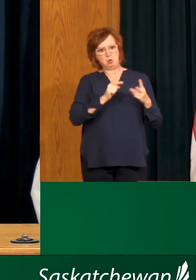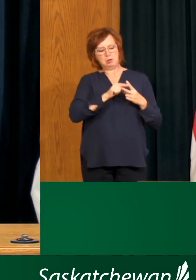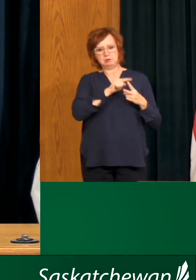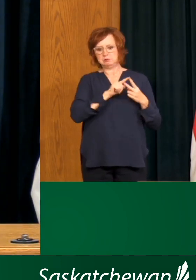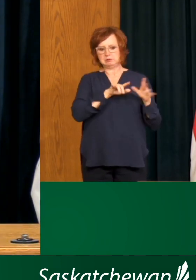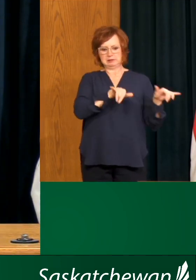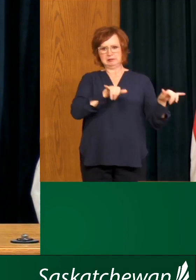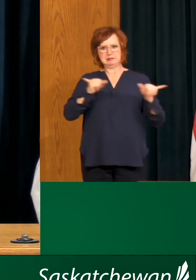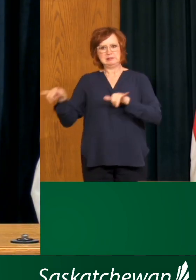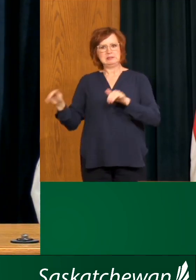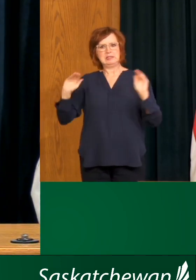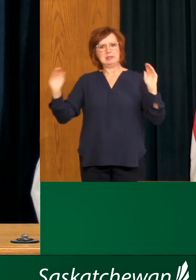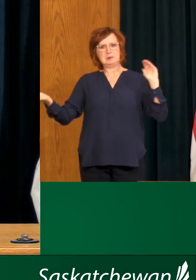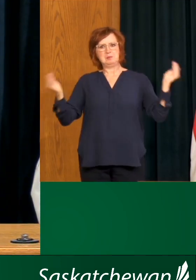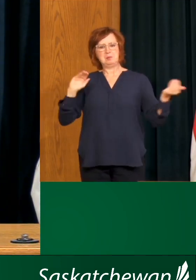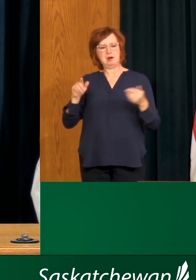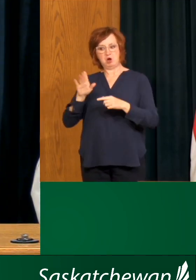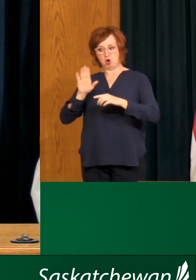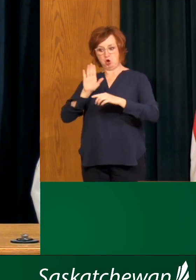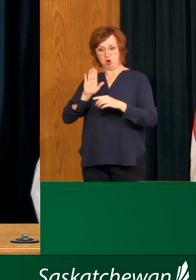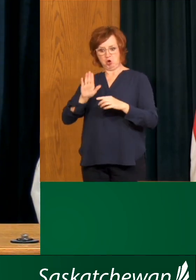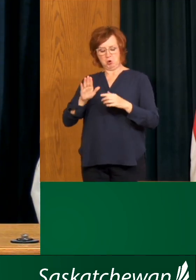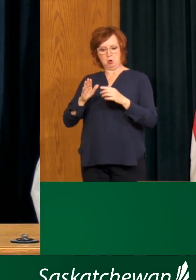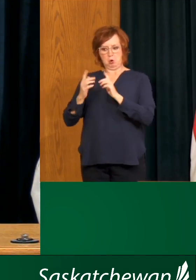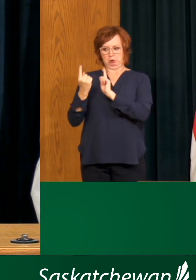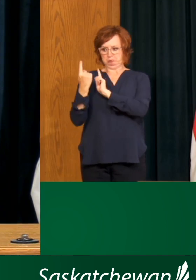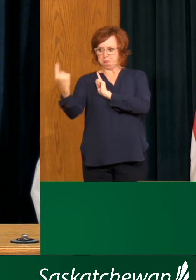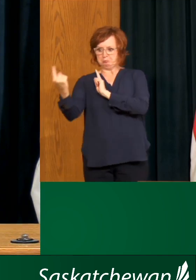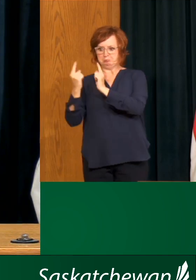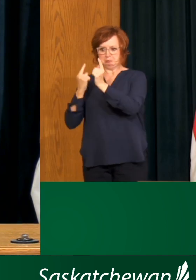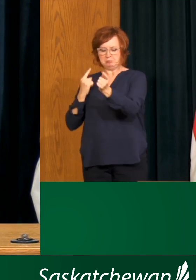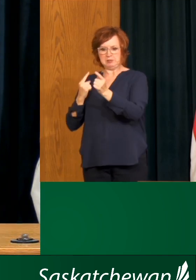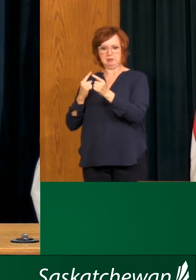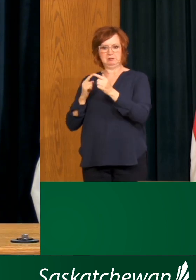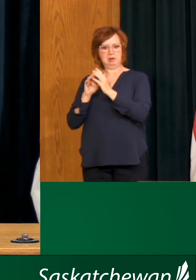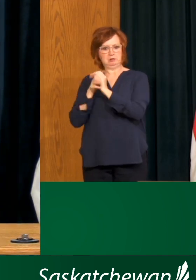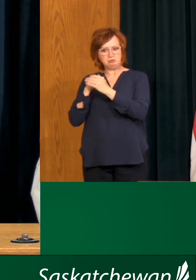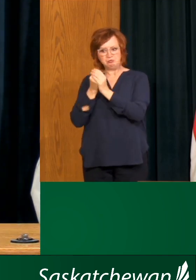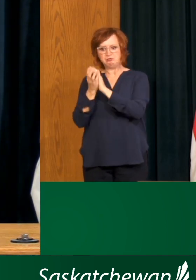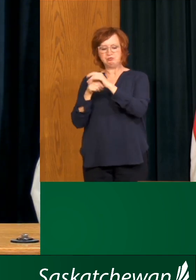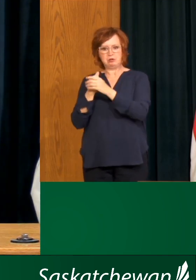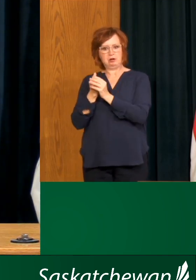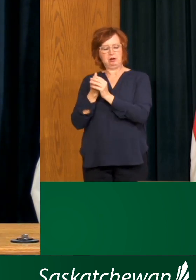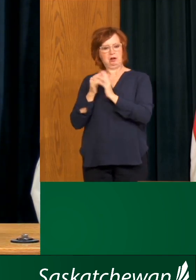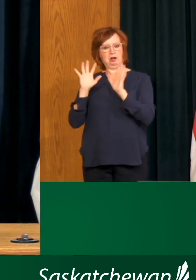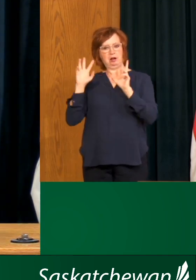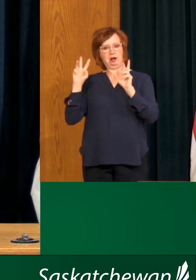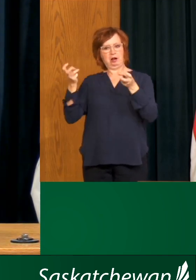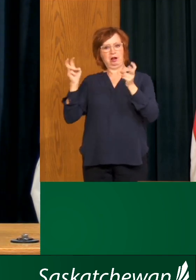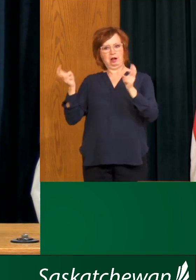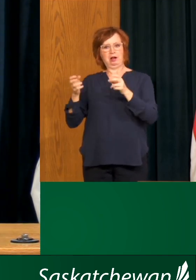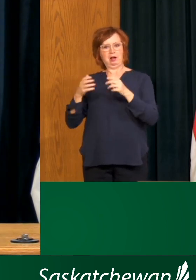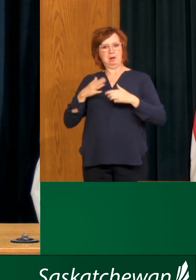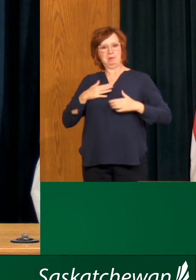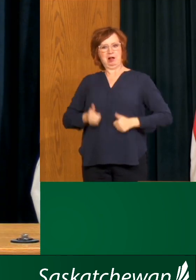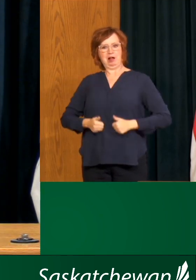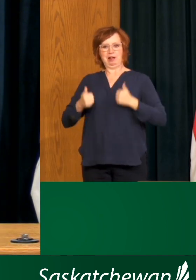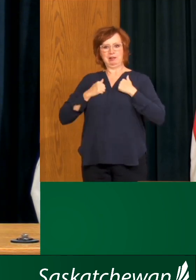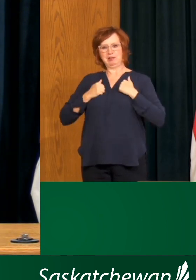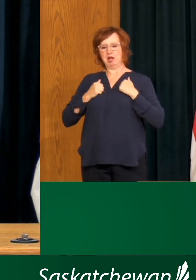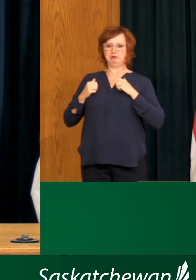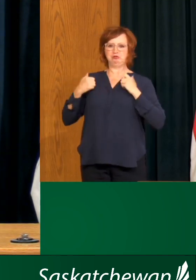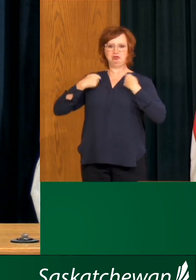the same thing. They are your life jacket when you're going about your everyday life. When you're at work or when